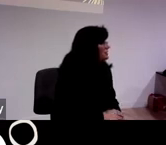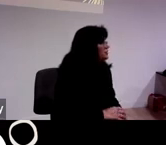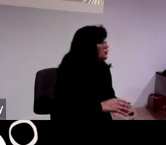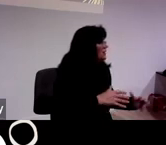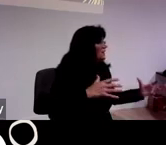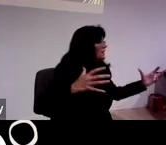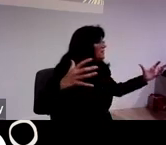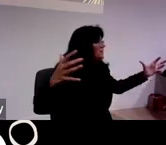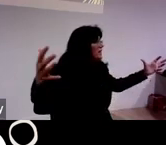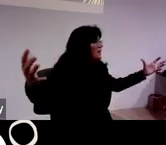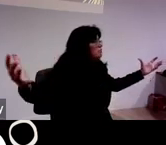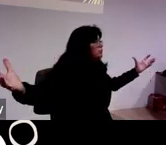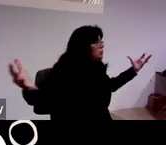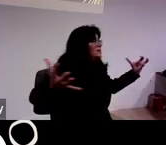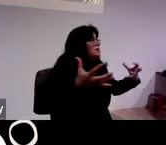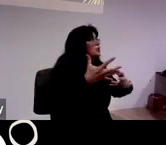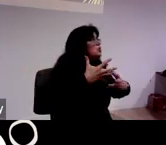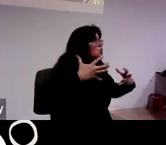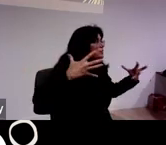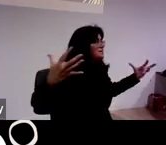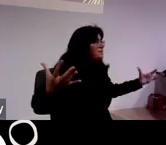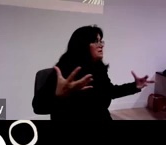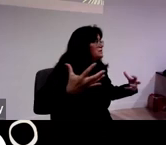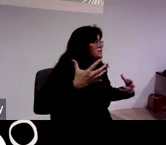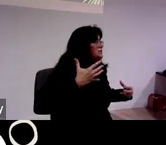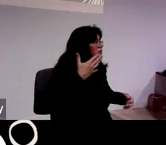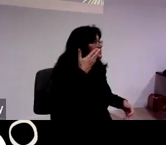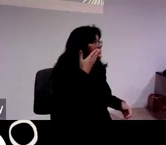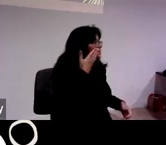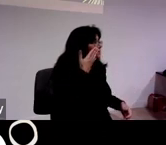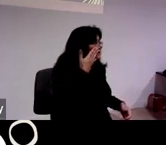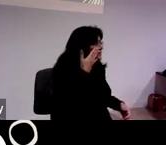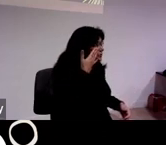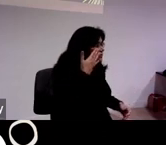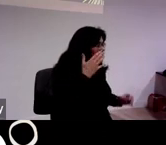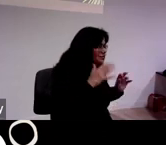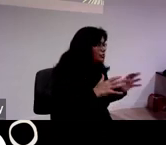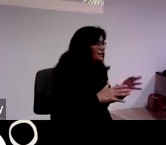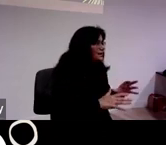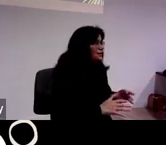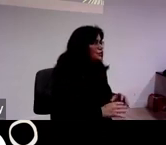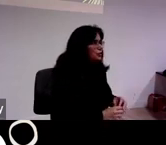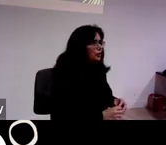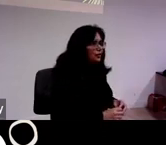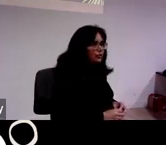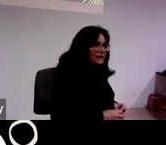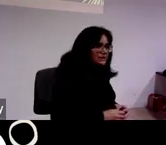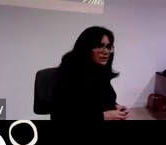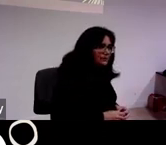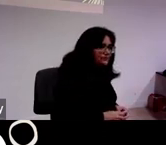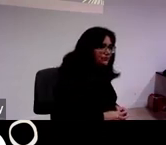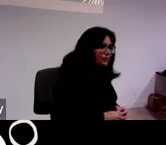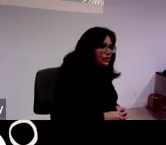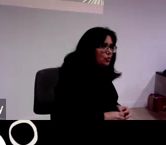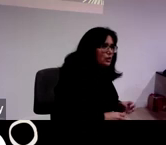the British went out and brought in enormous amounts of fish. They simply couldn't comprehend